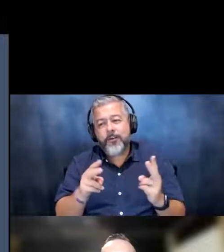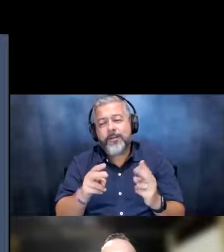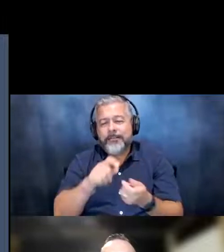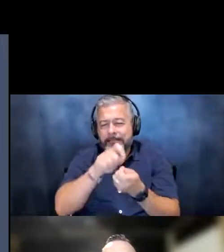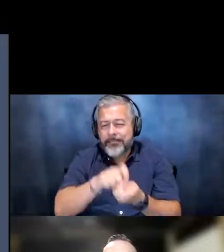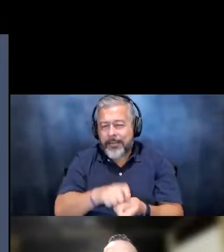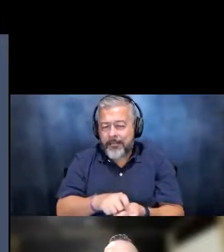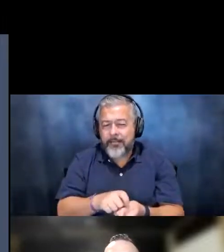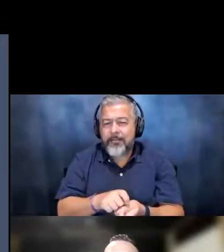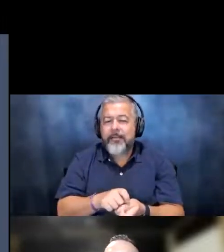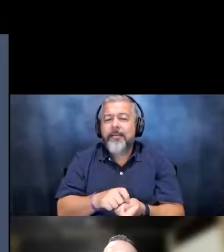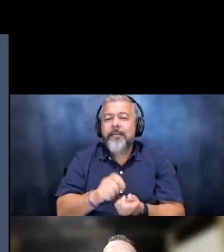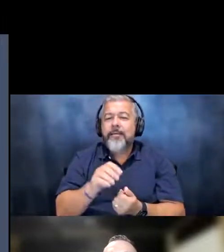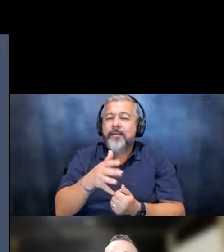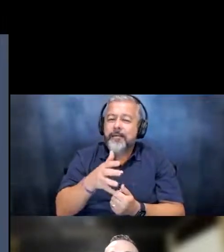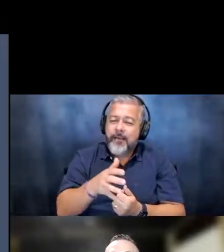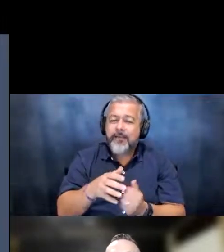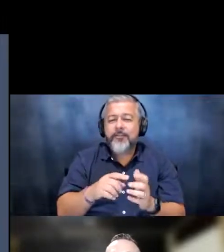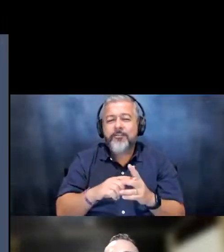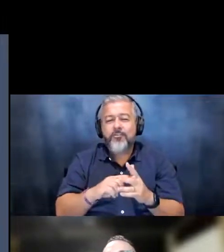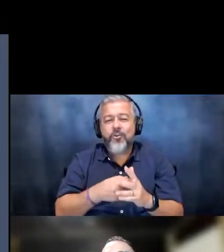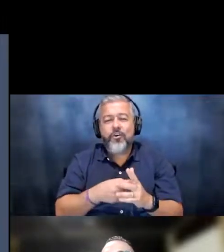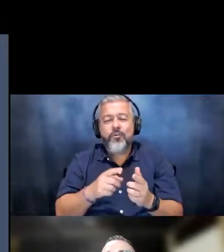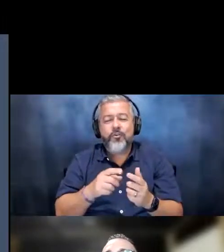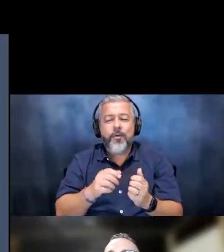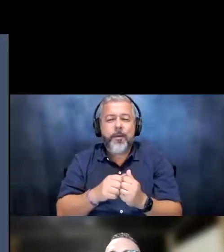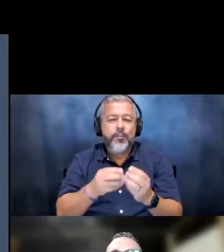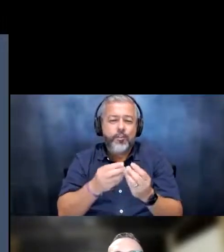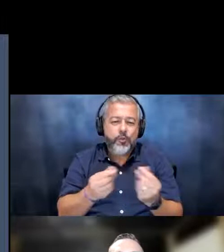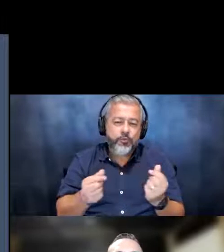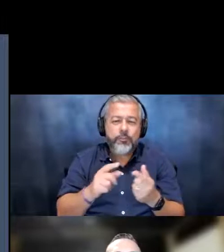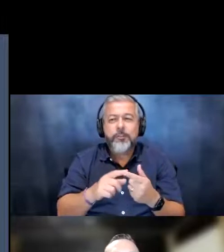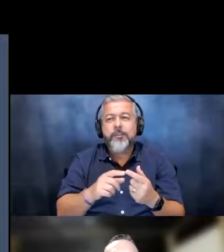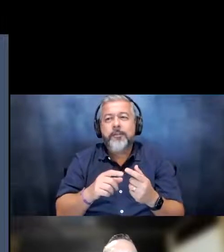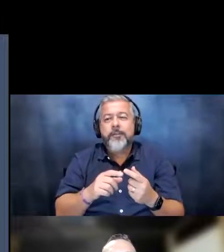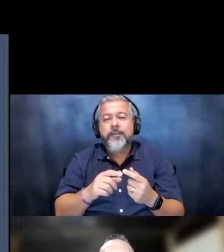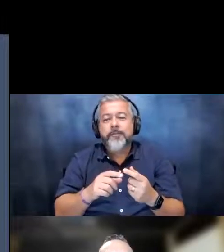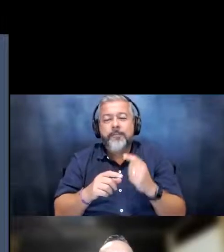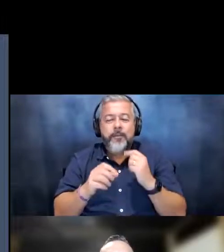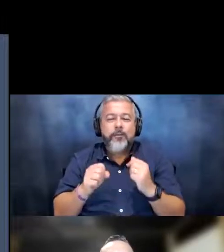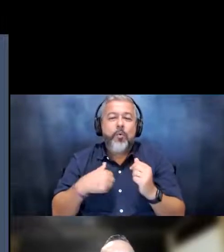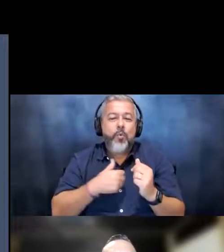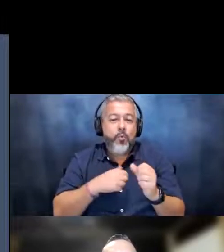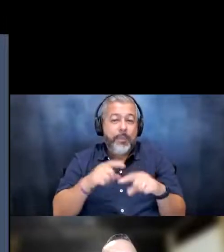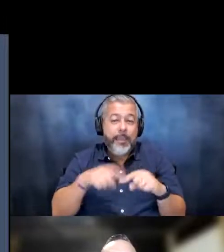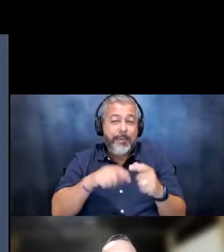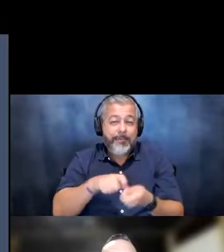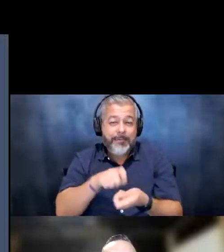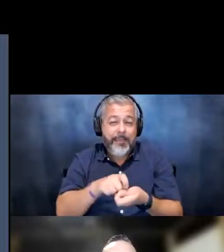detailed and kind of starting to get into like the solutioning or asking about timeline. And so we can't exactly